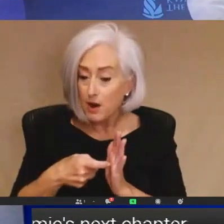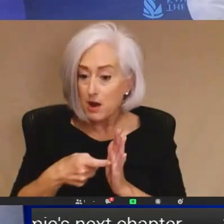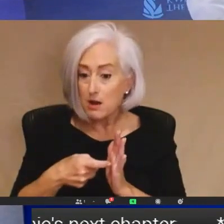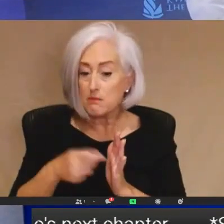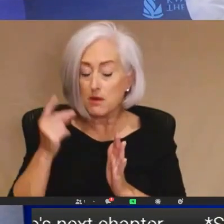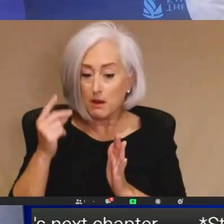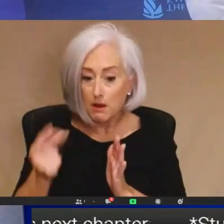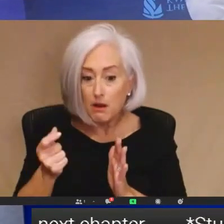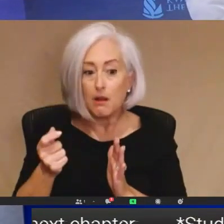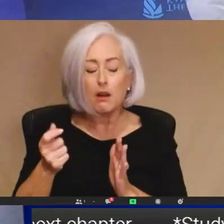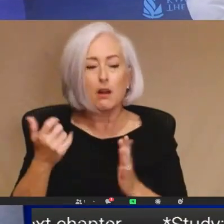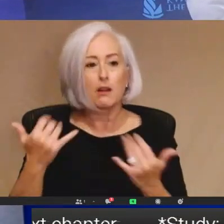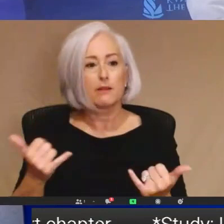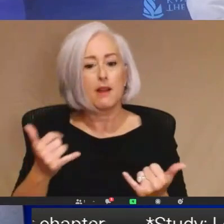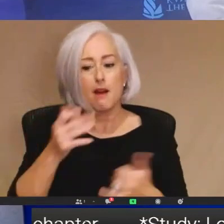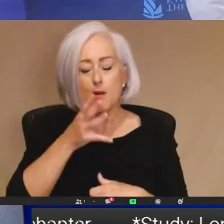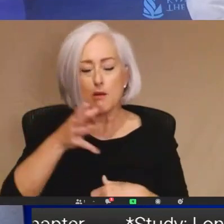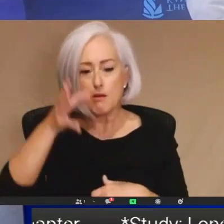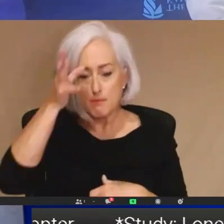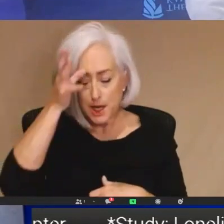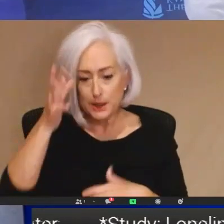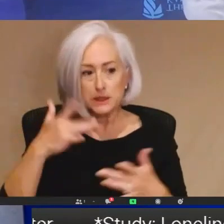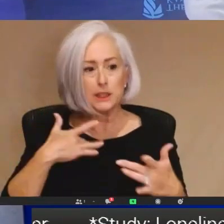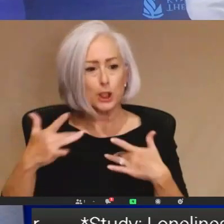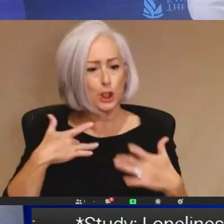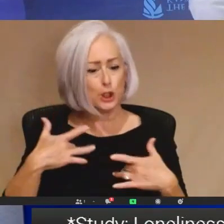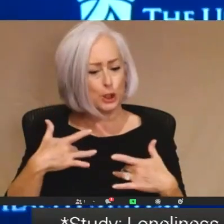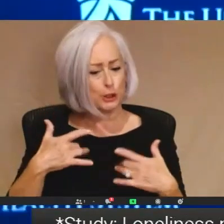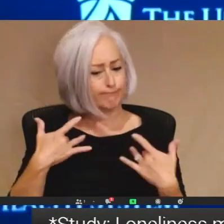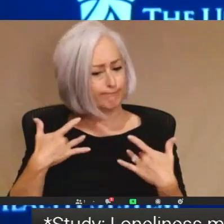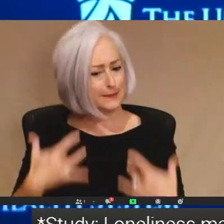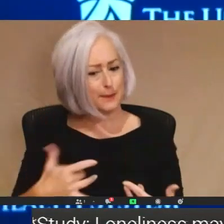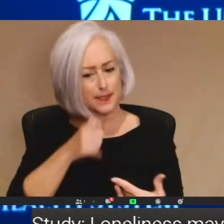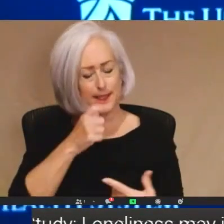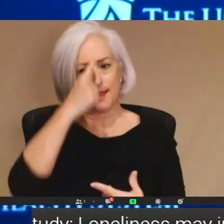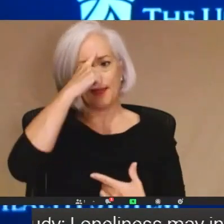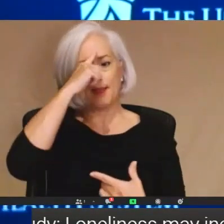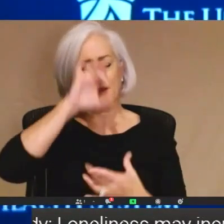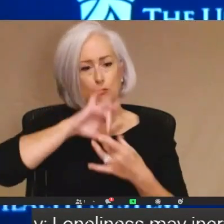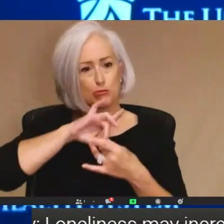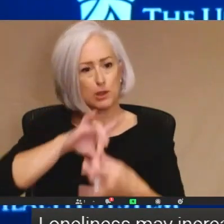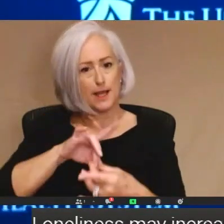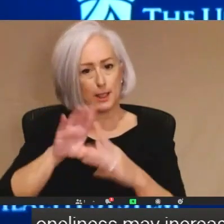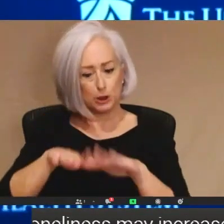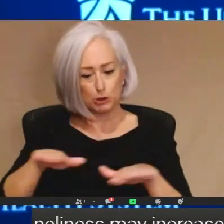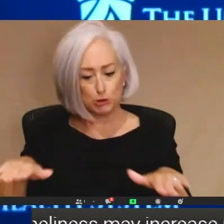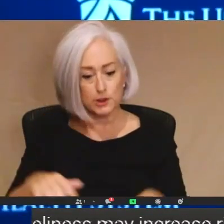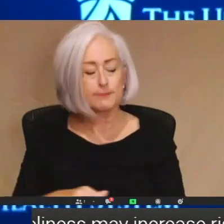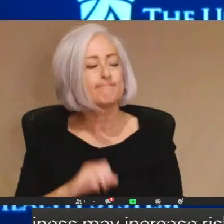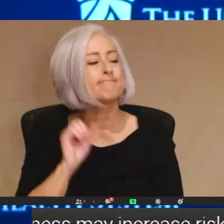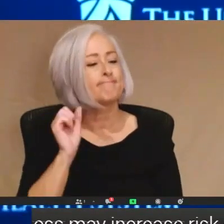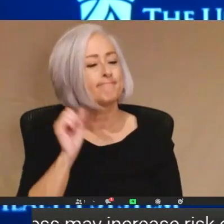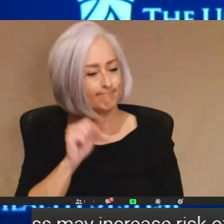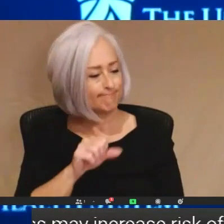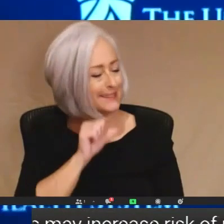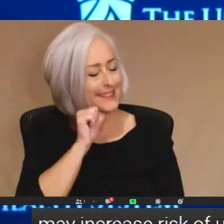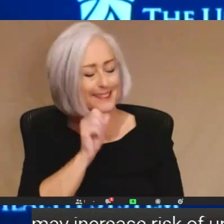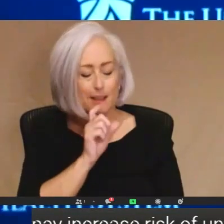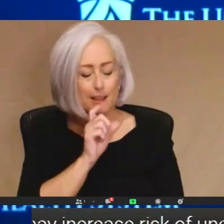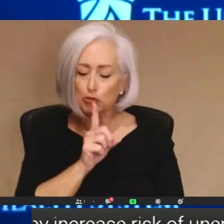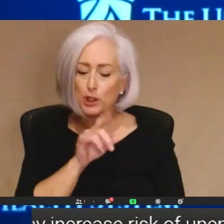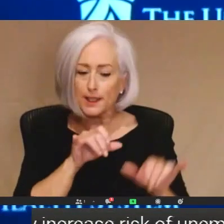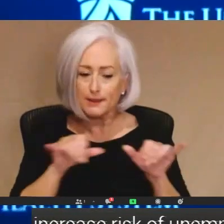concerned. Yeah. You don't think of hepatitis with children. Help us make the connection. Well, it is fairly uncommon in kids. It can happen, and that's why we